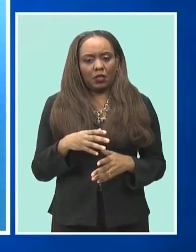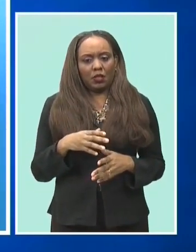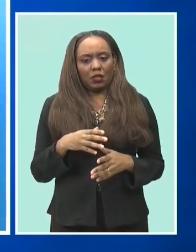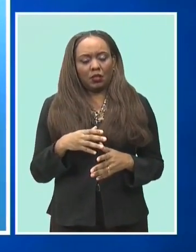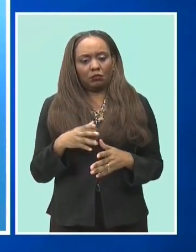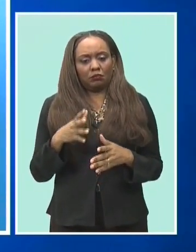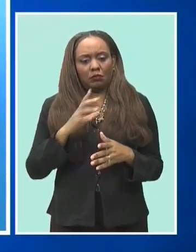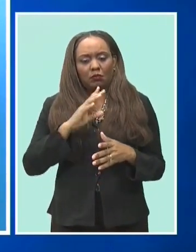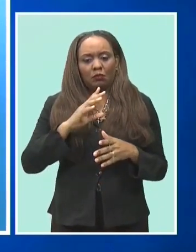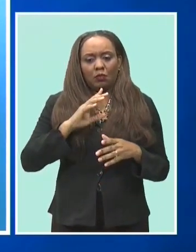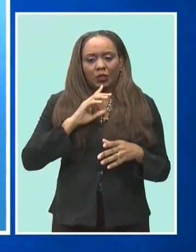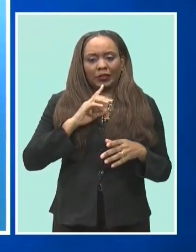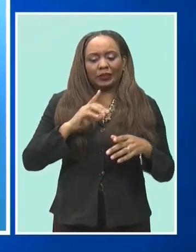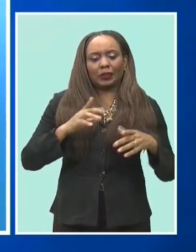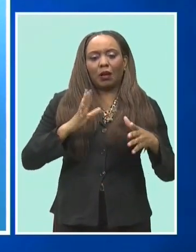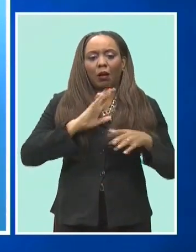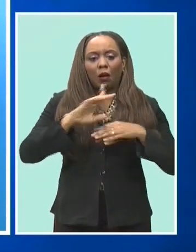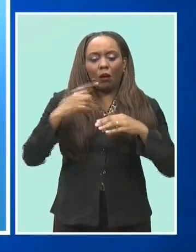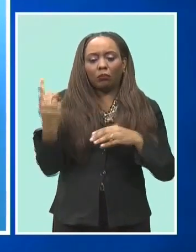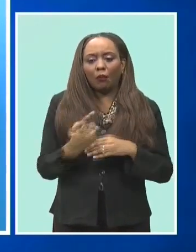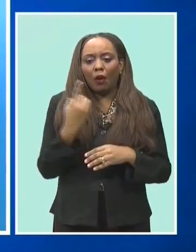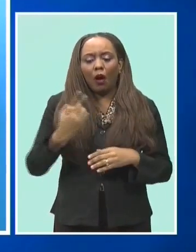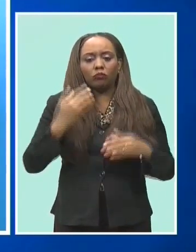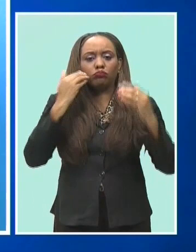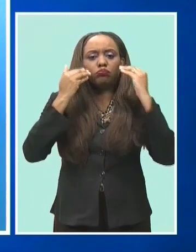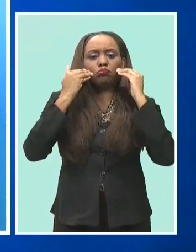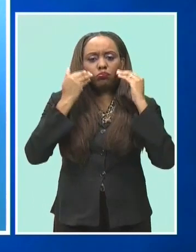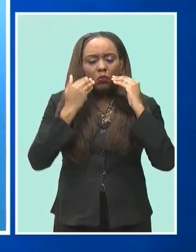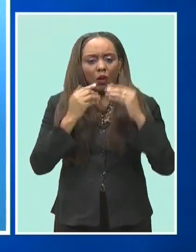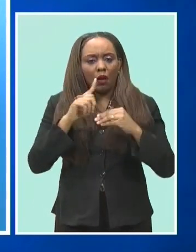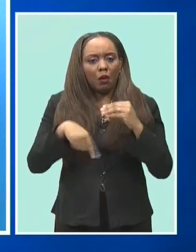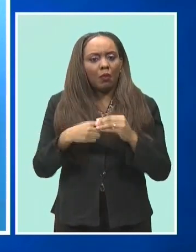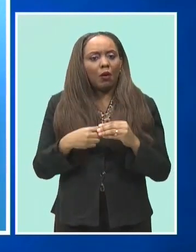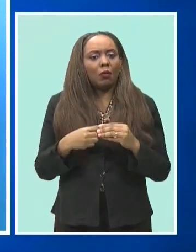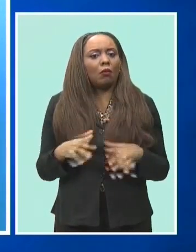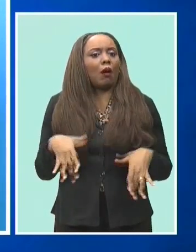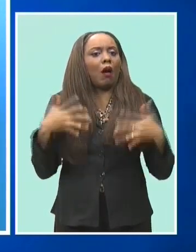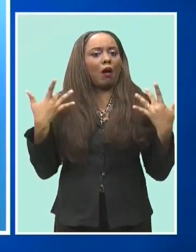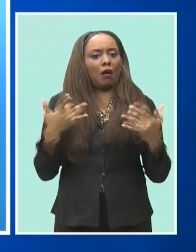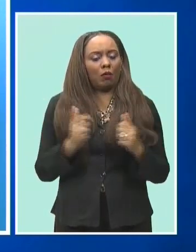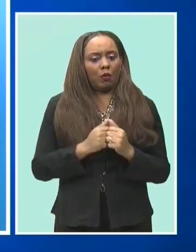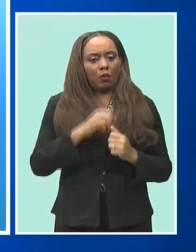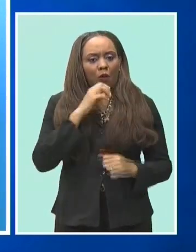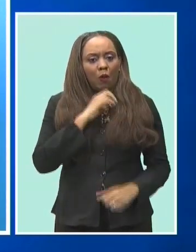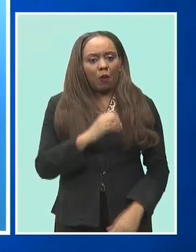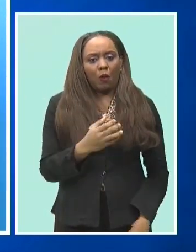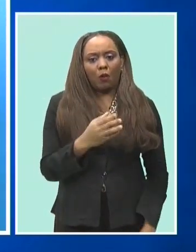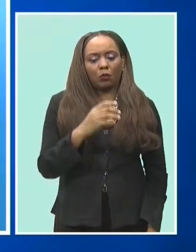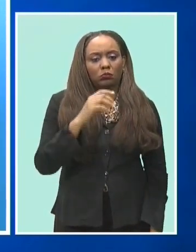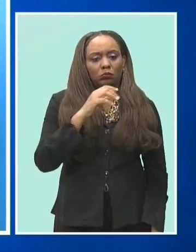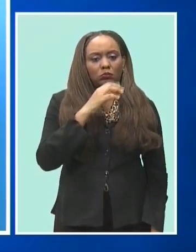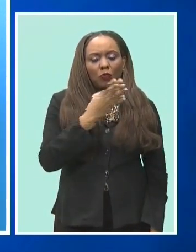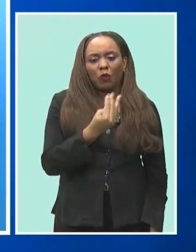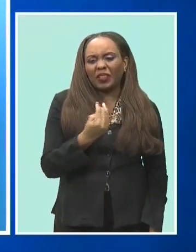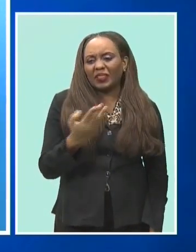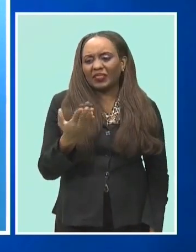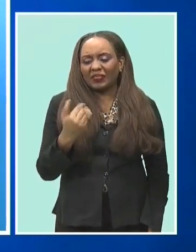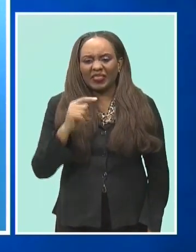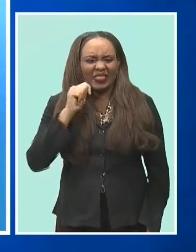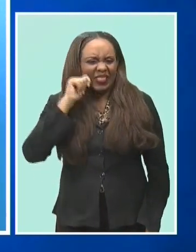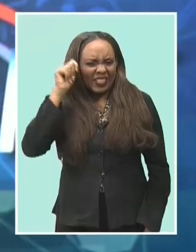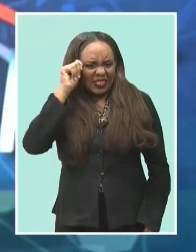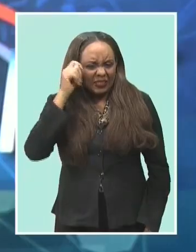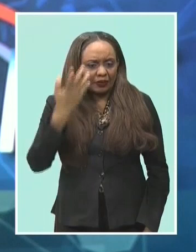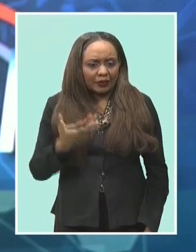18. And we have a really intimate knowledge of what's happening in our 197